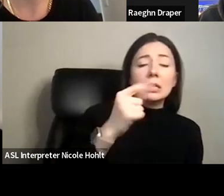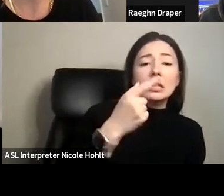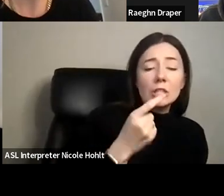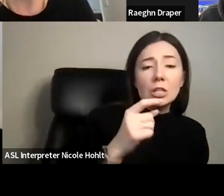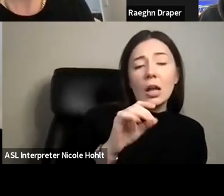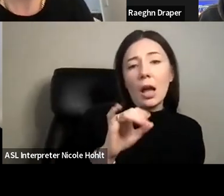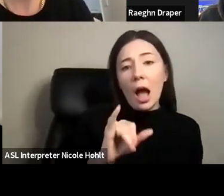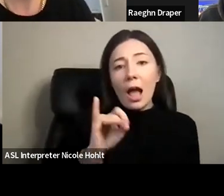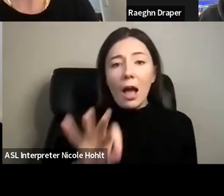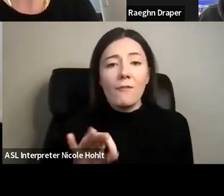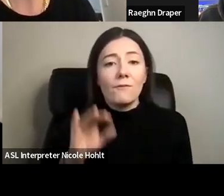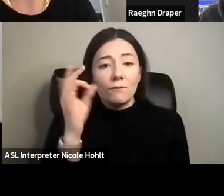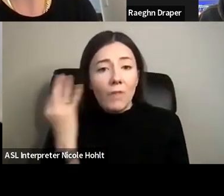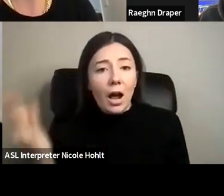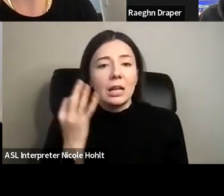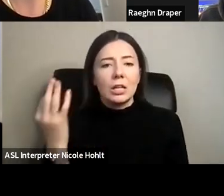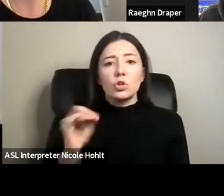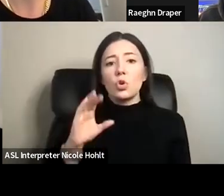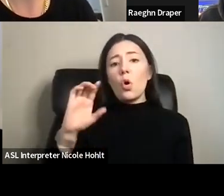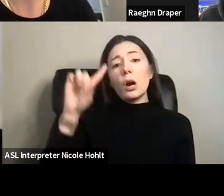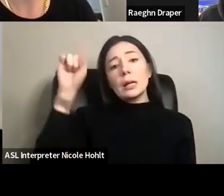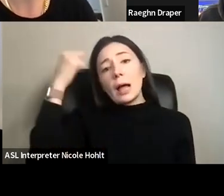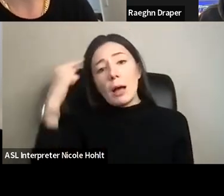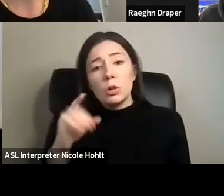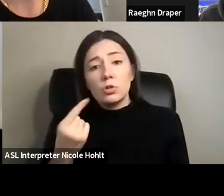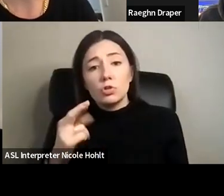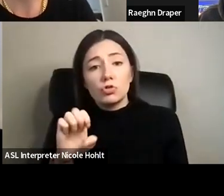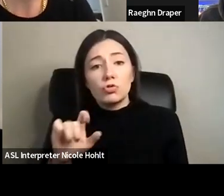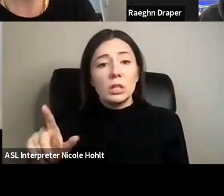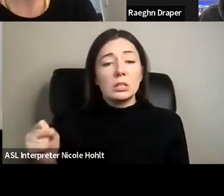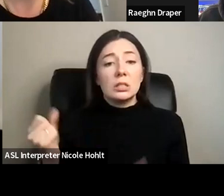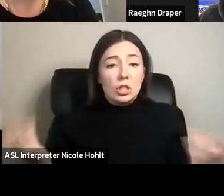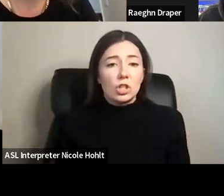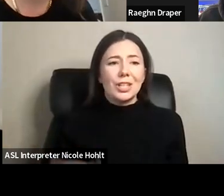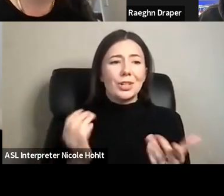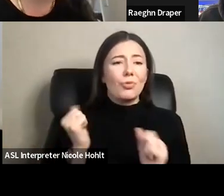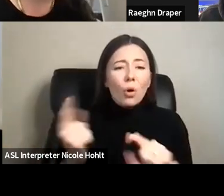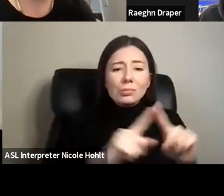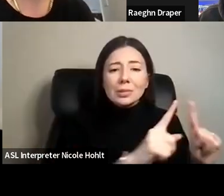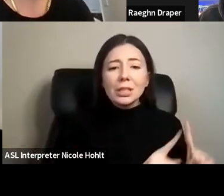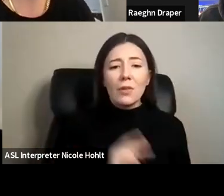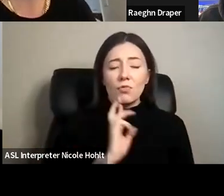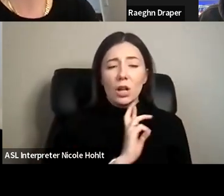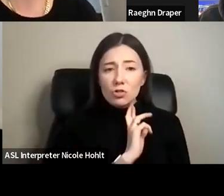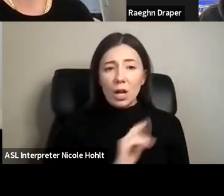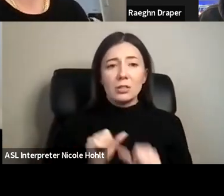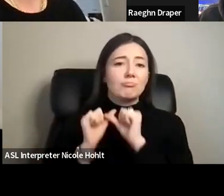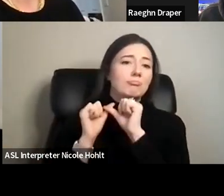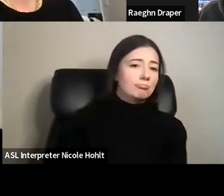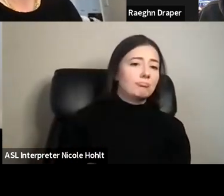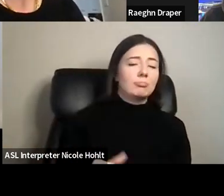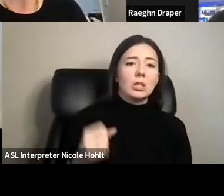Fridays, even your Capitol Grills that's here. And so this fight that we continue to